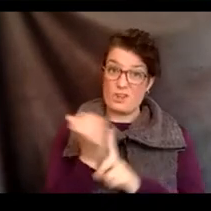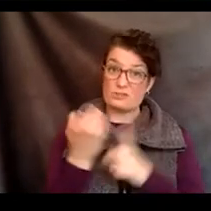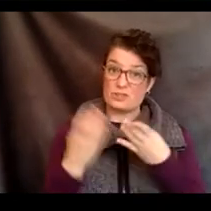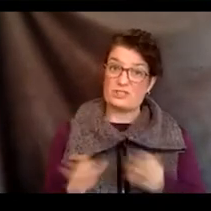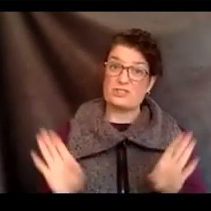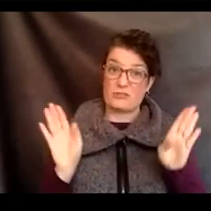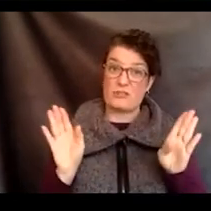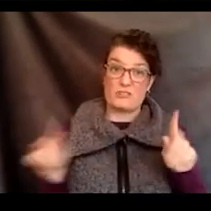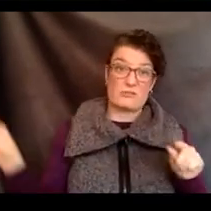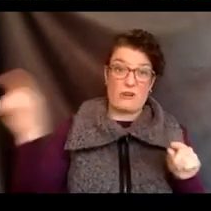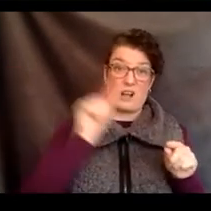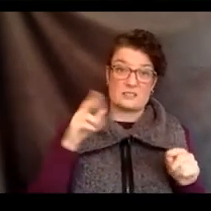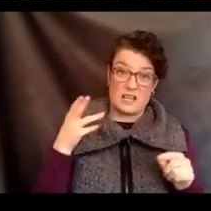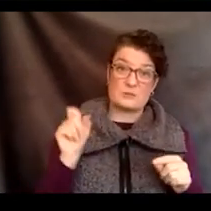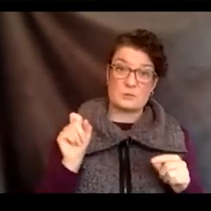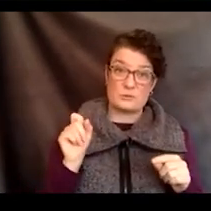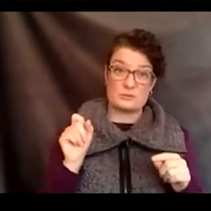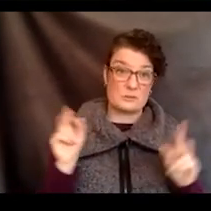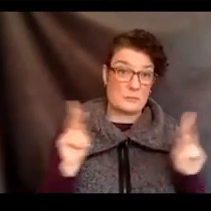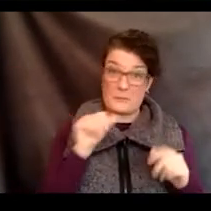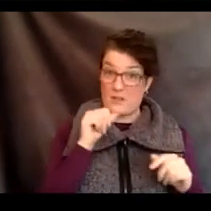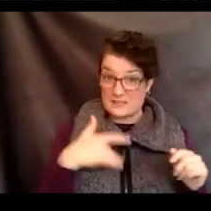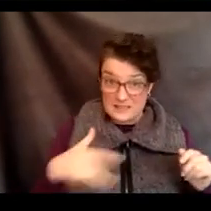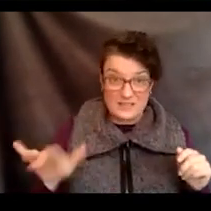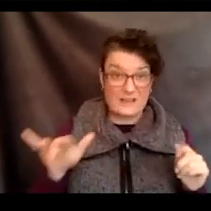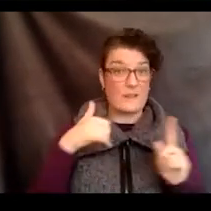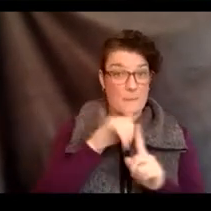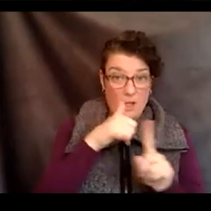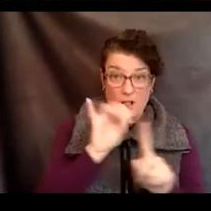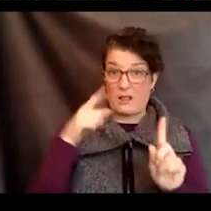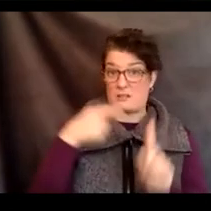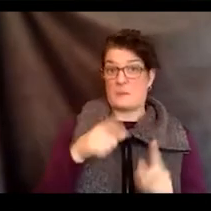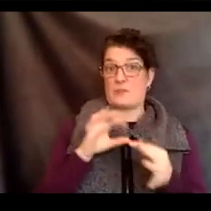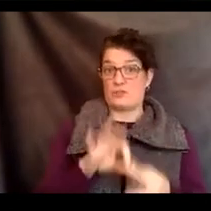across high schools where people are insensitive and bullying, especially around race.